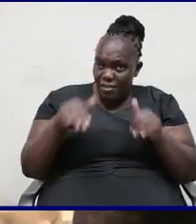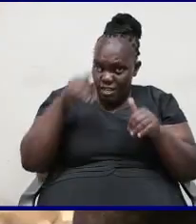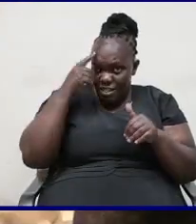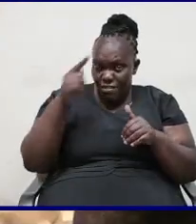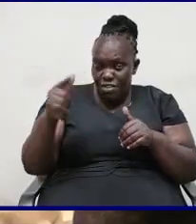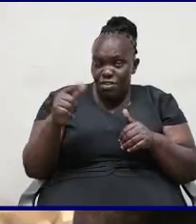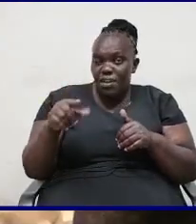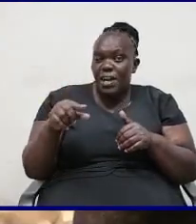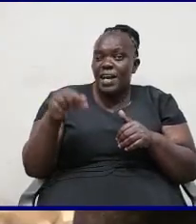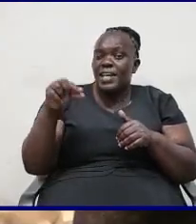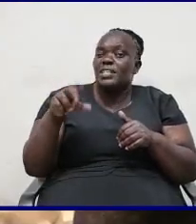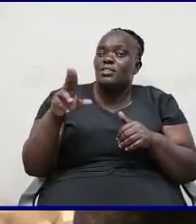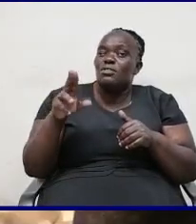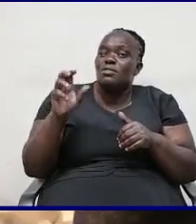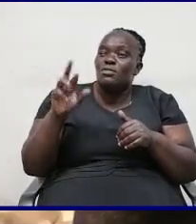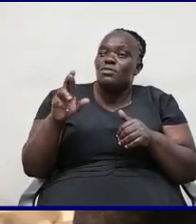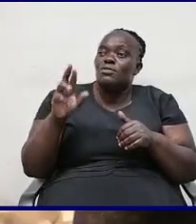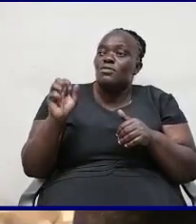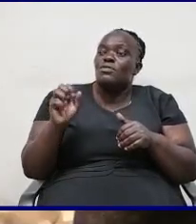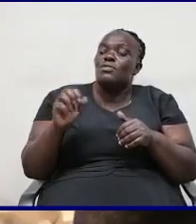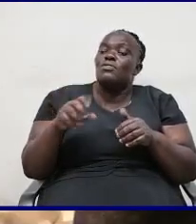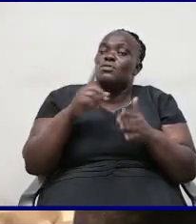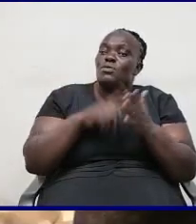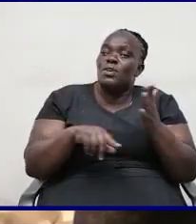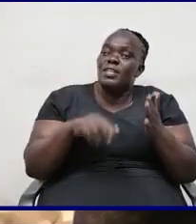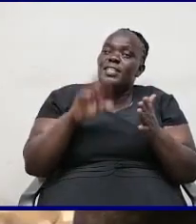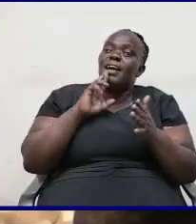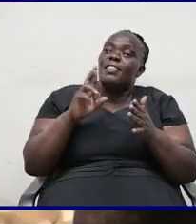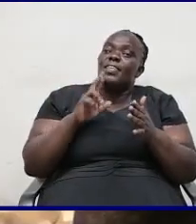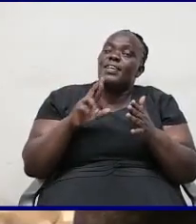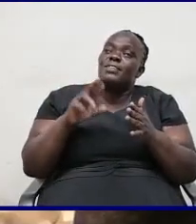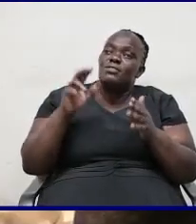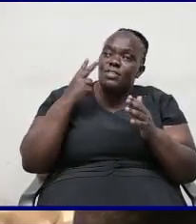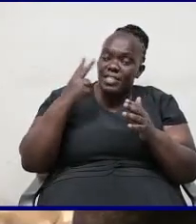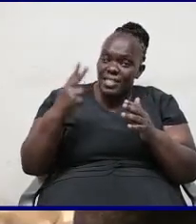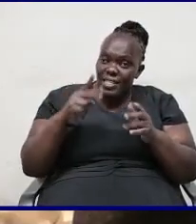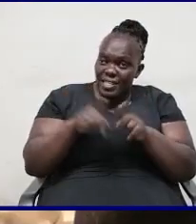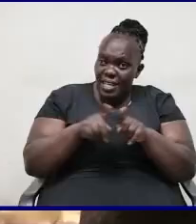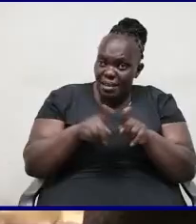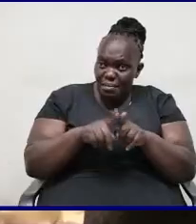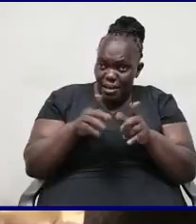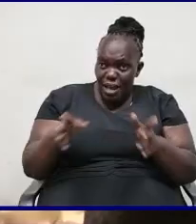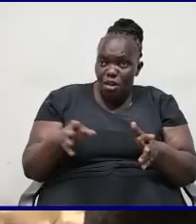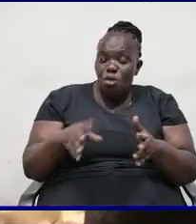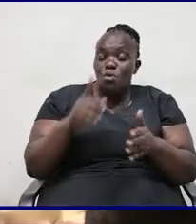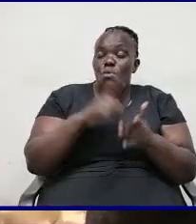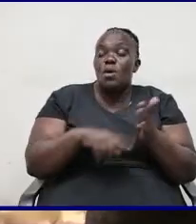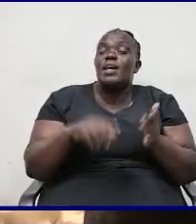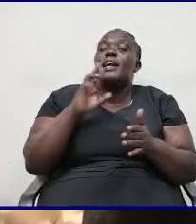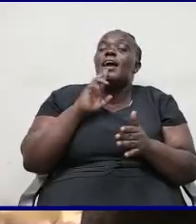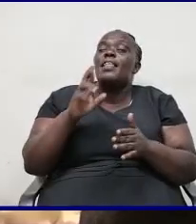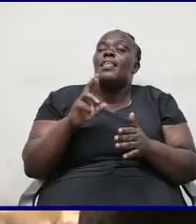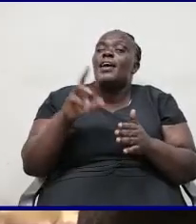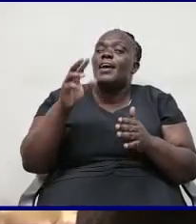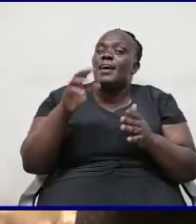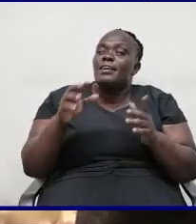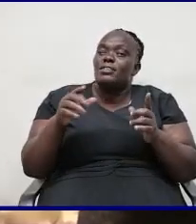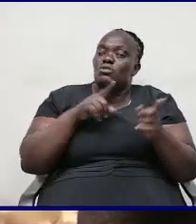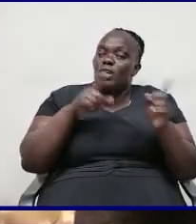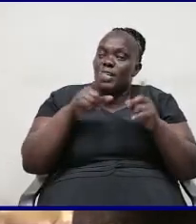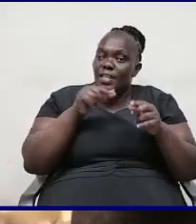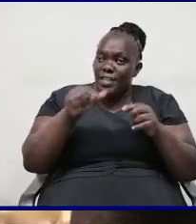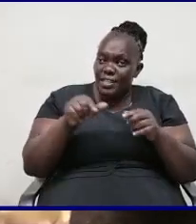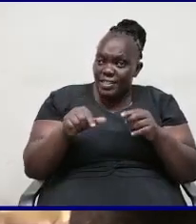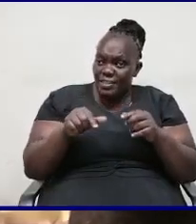from your cue. Yes. So what are the niche products, if you can say in a broad sense, Yes. like what are the specializations in different areas of the